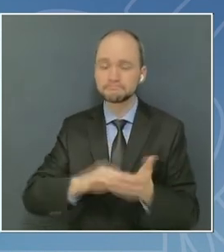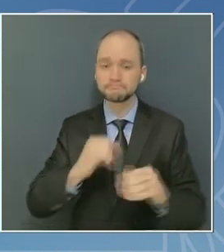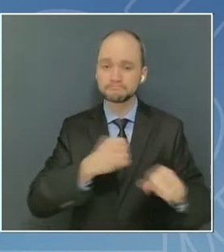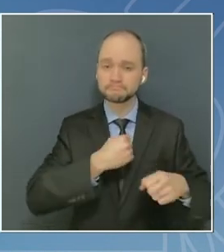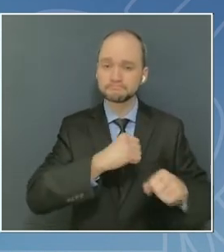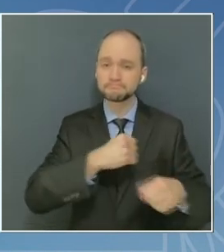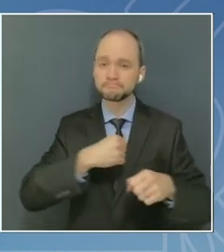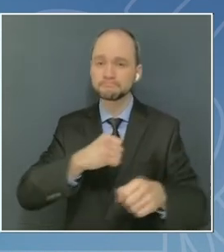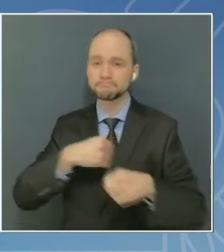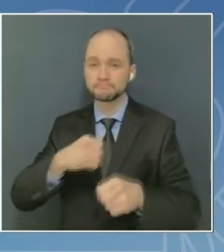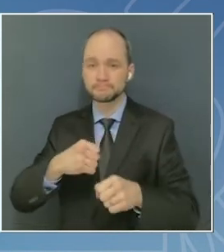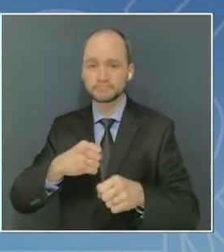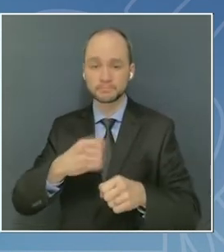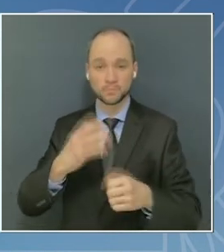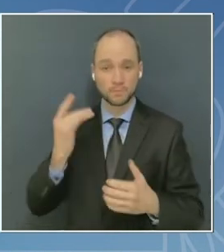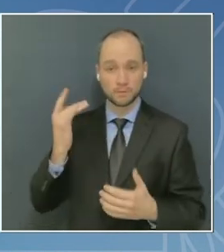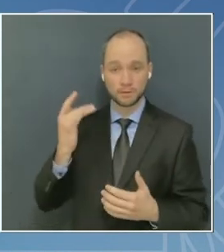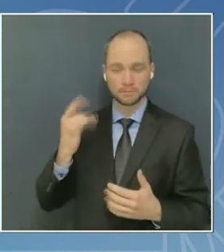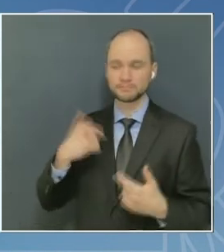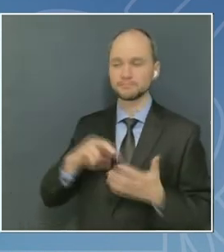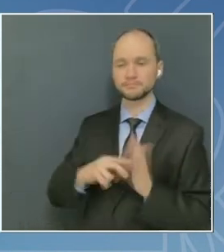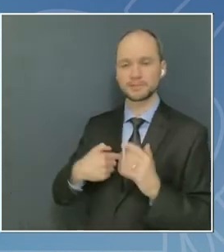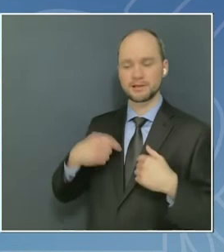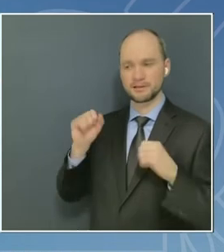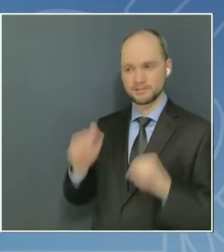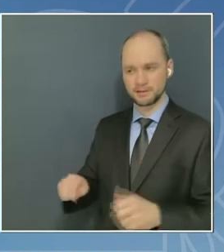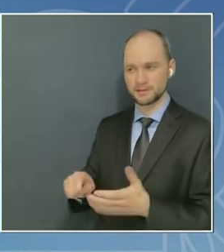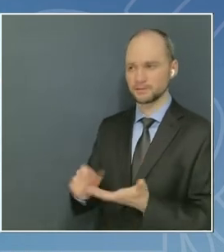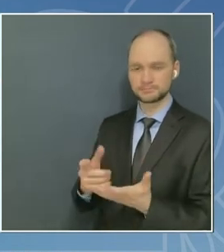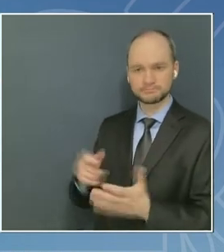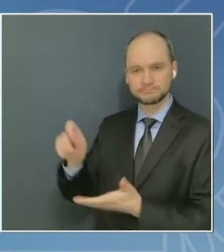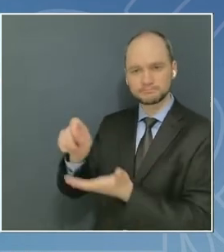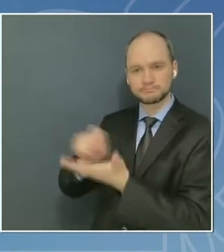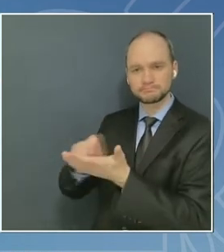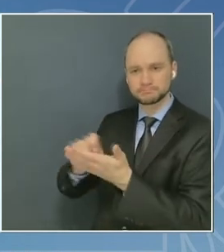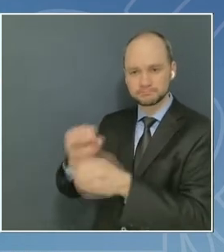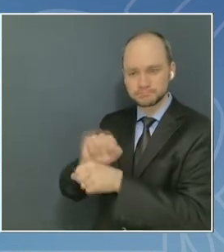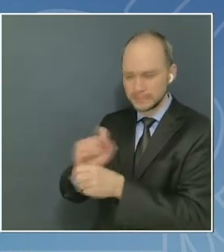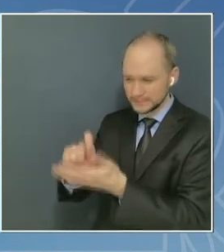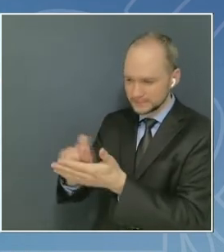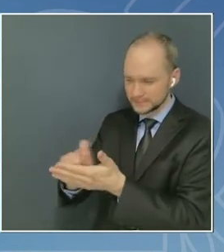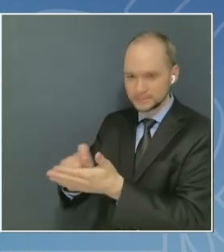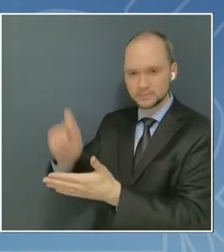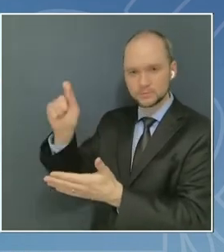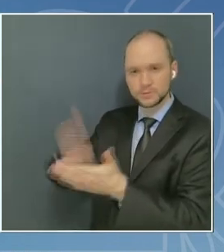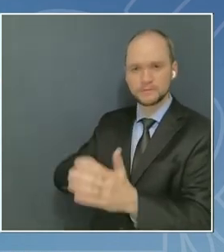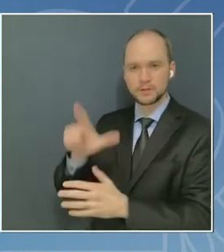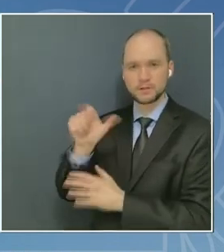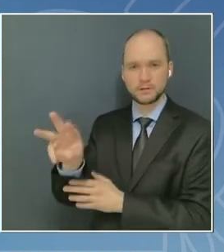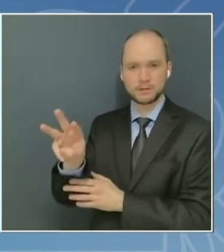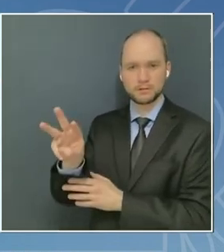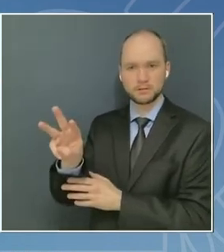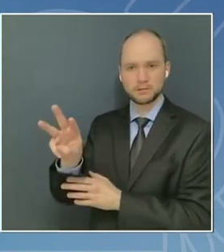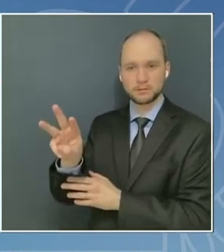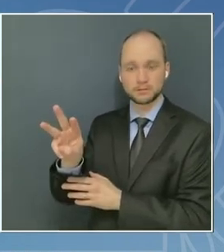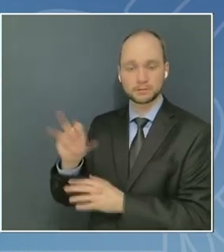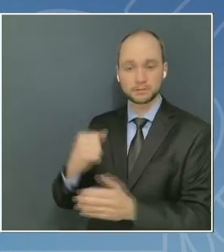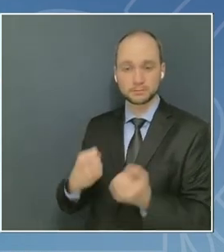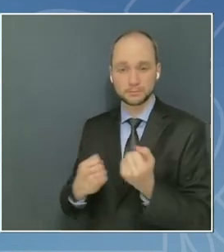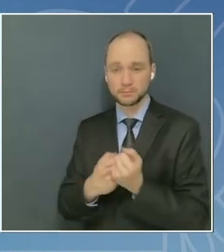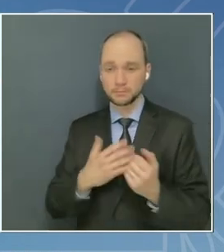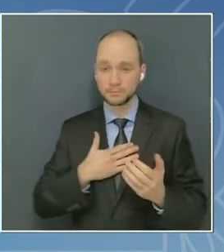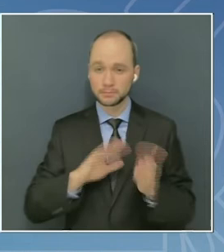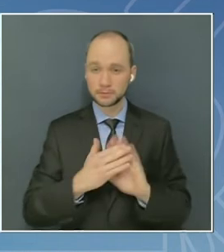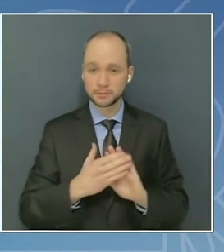laws, not only for my community, but also for other Americans as well. And so